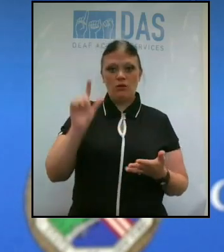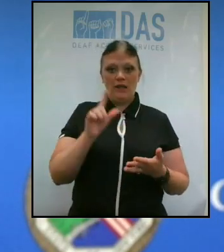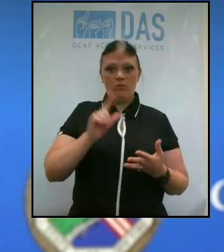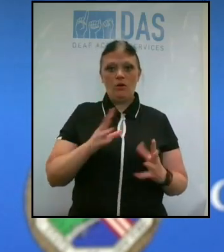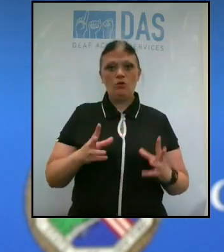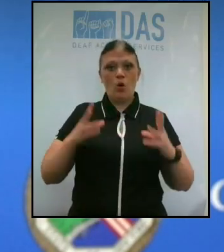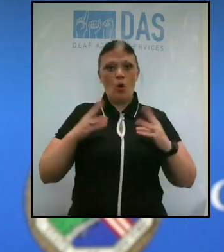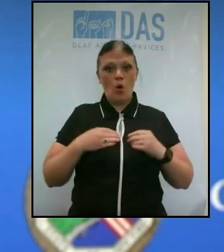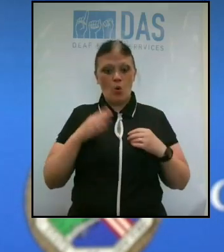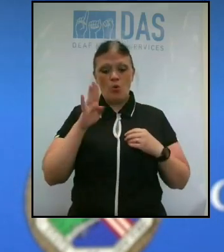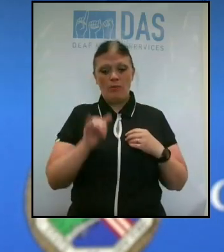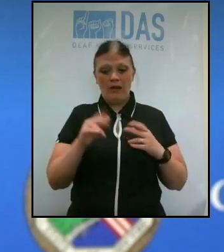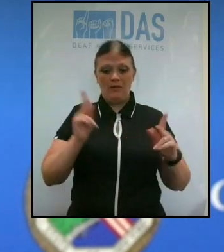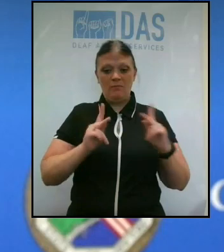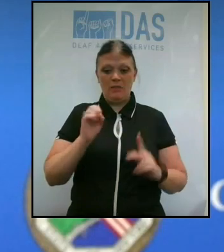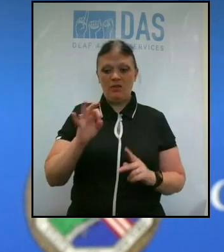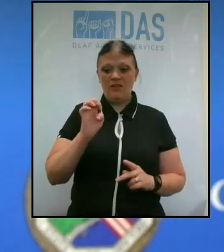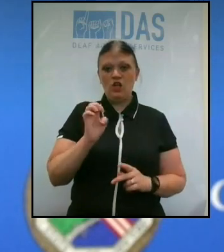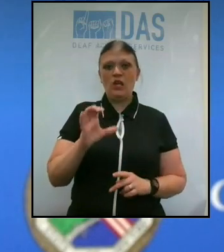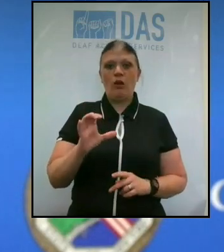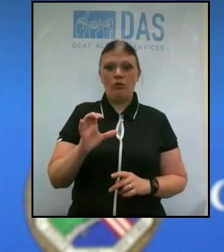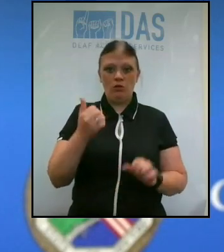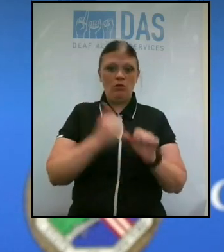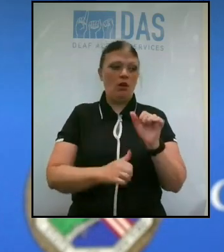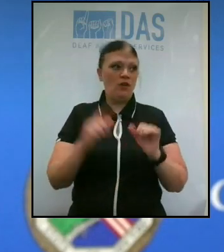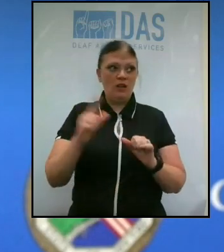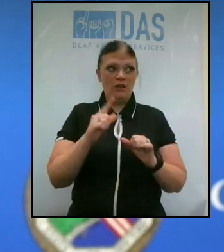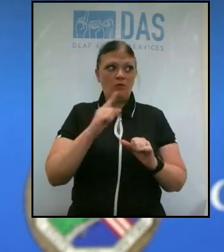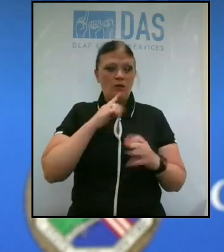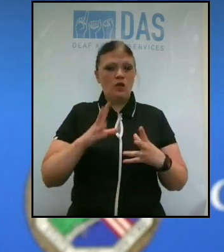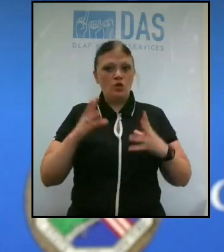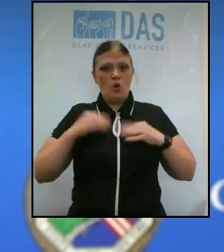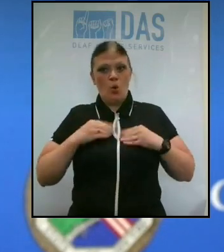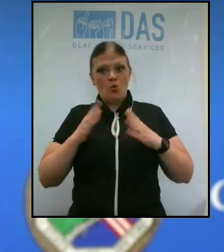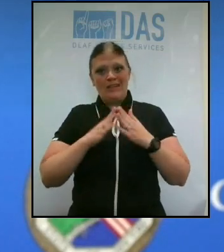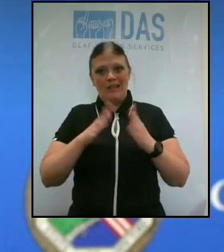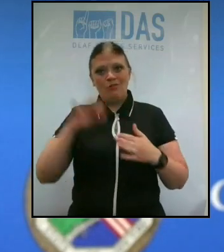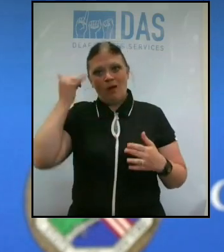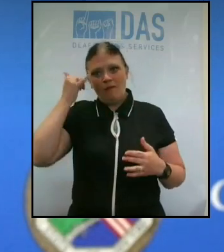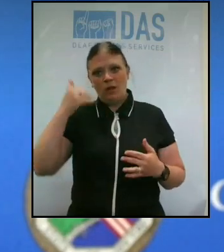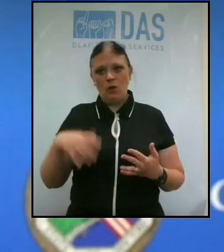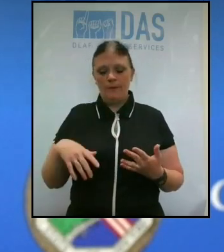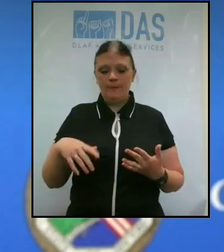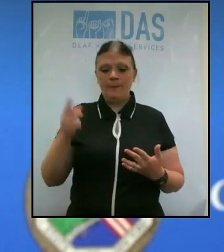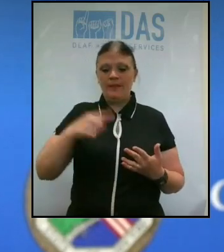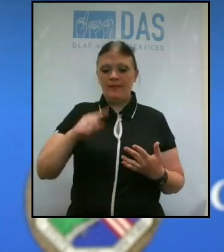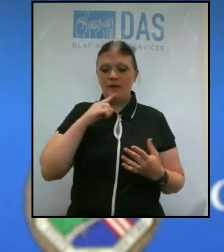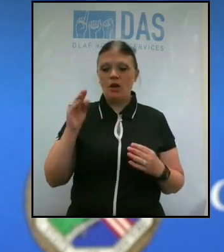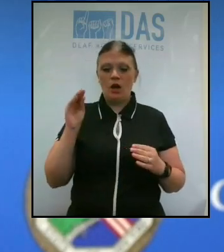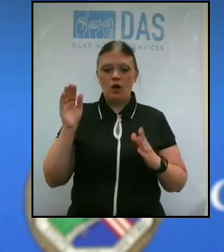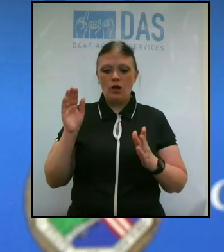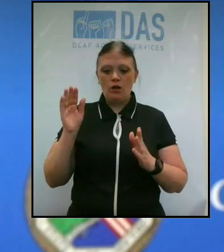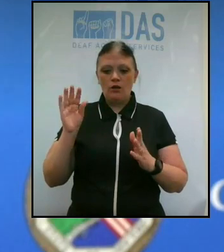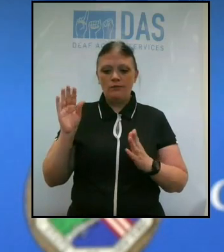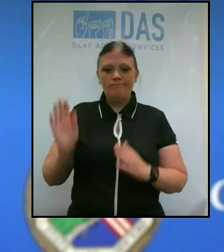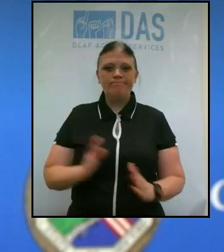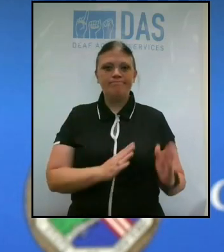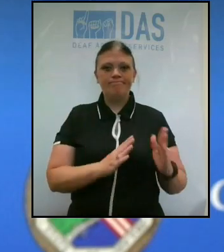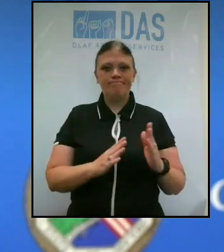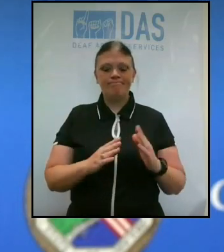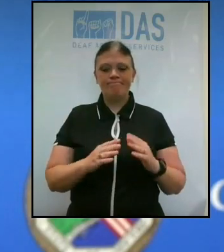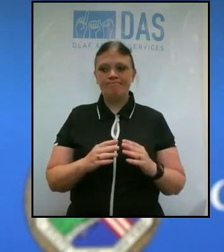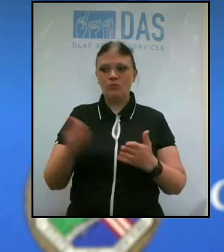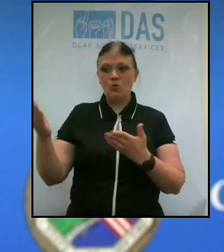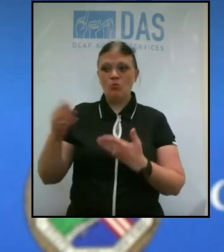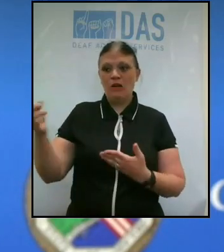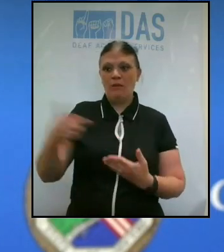the people of Erie County. Pretty much every library in the city of Buffalo is owned by the city of Buffalo. They are putting together plans to bring back some